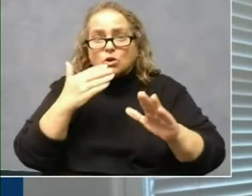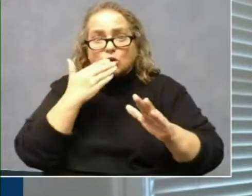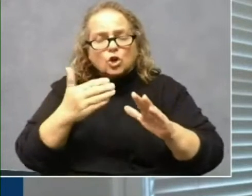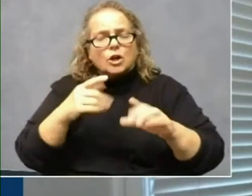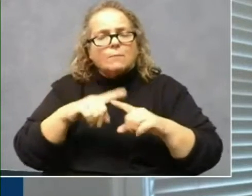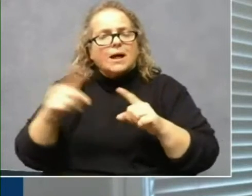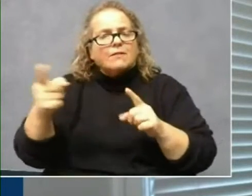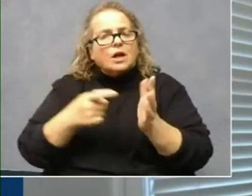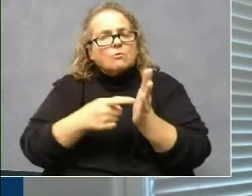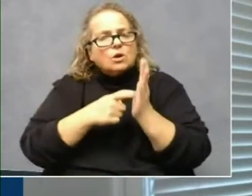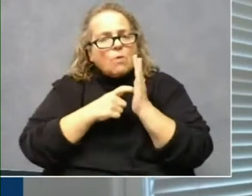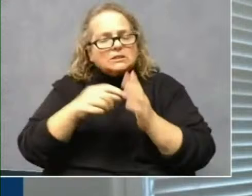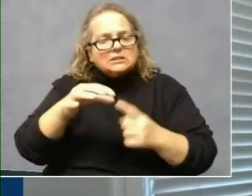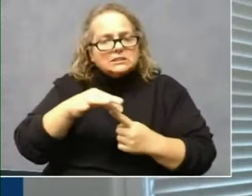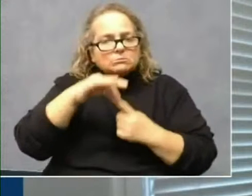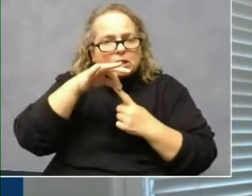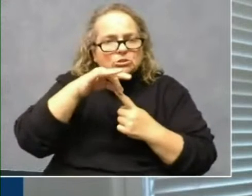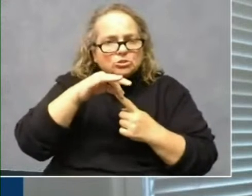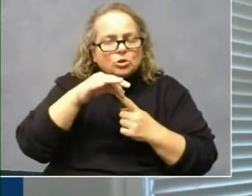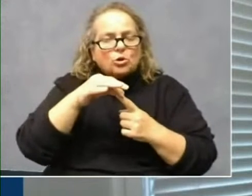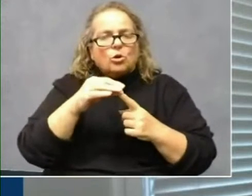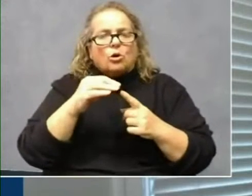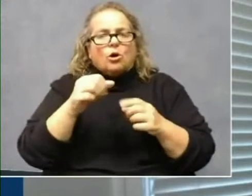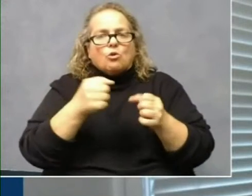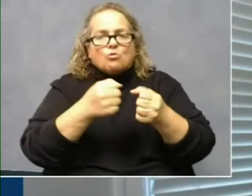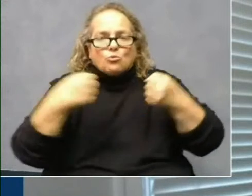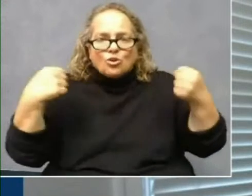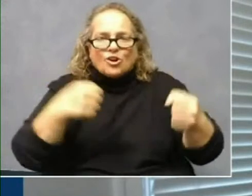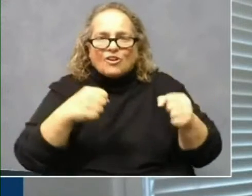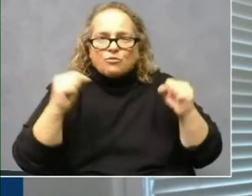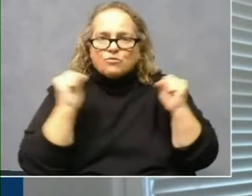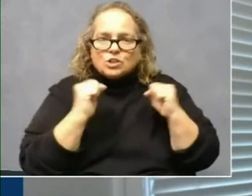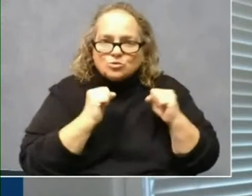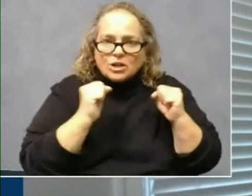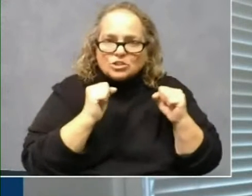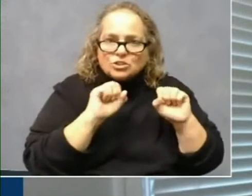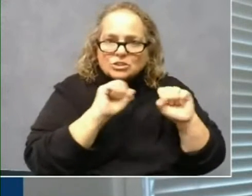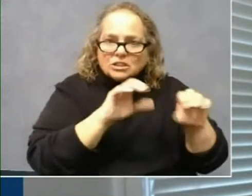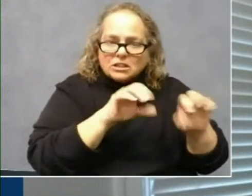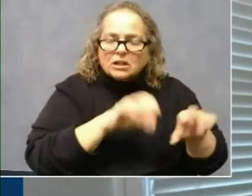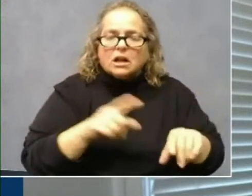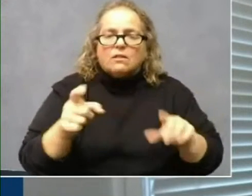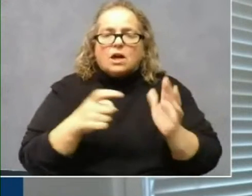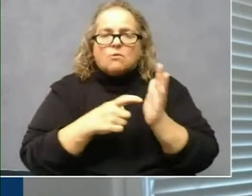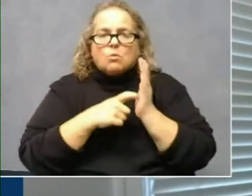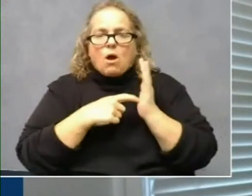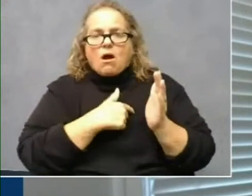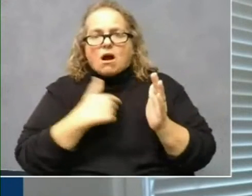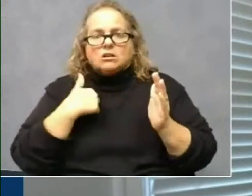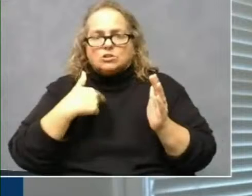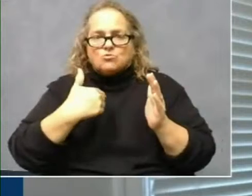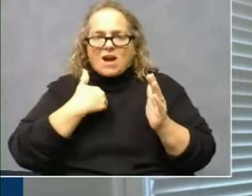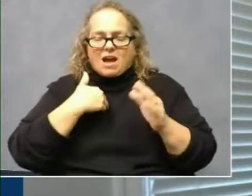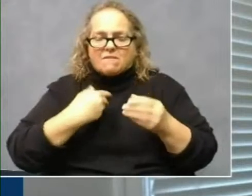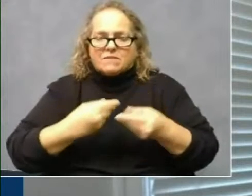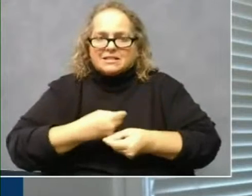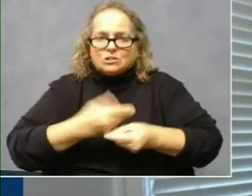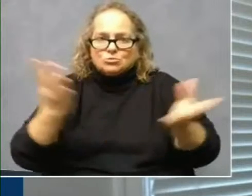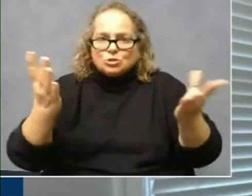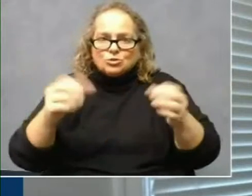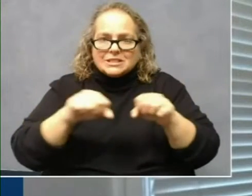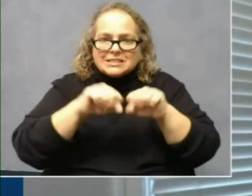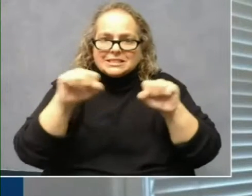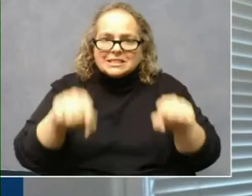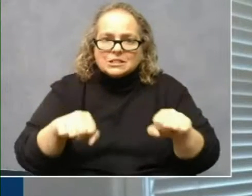They are new technology. They require us to have distribution systems to reach designated